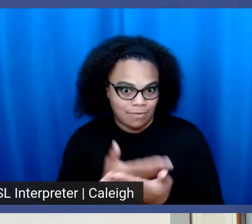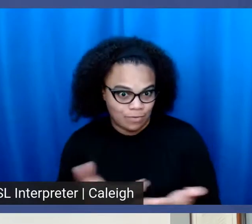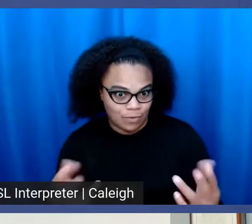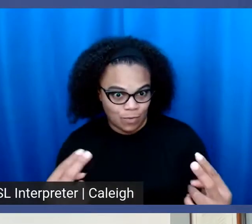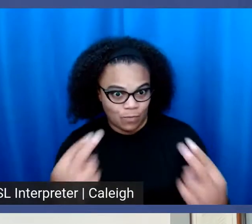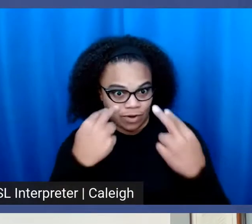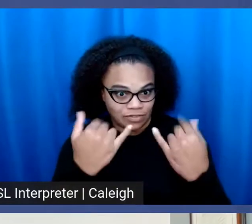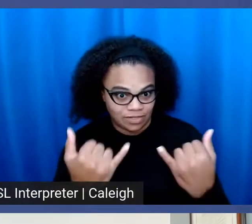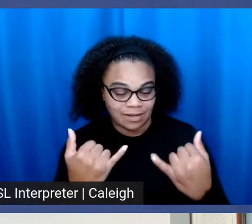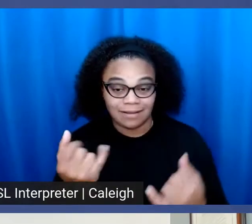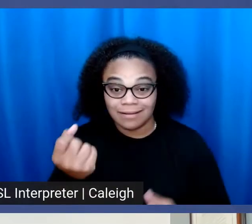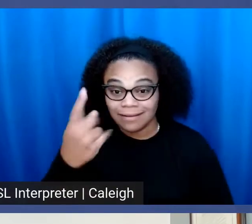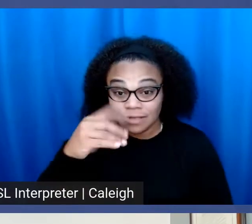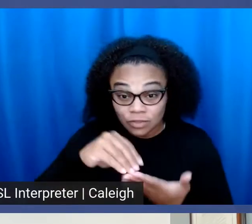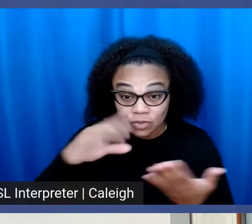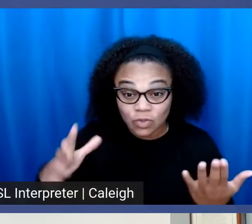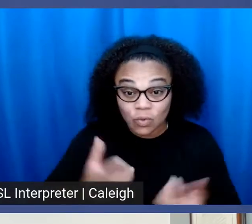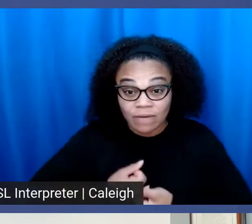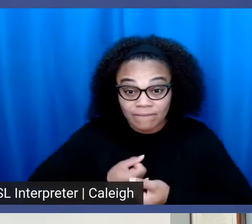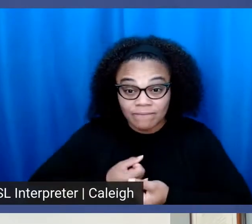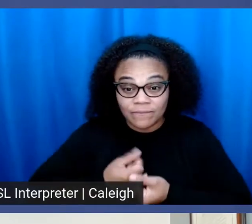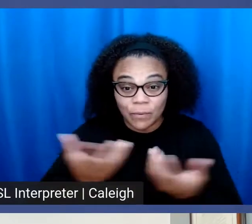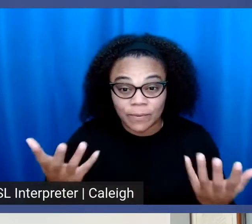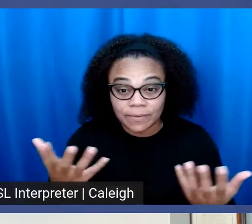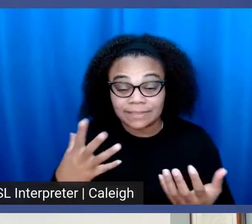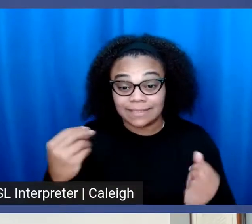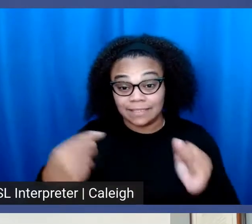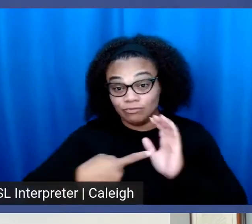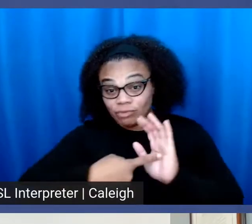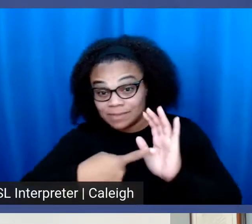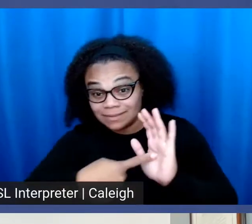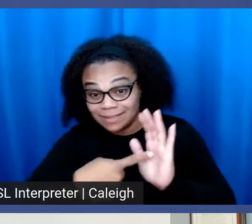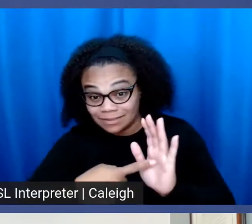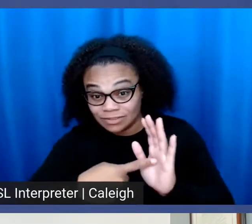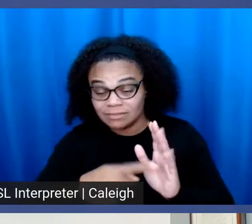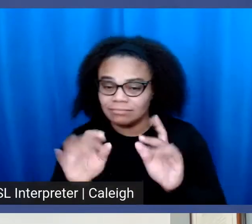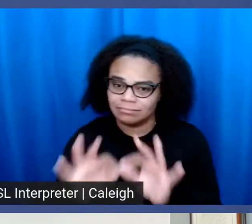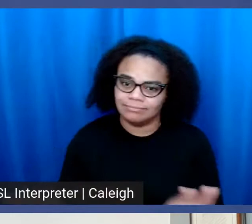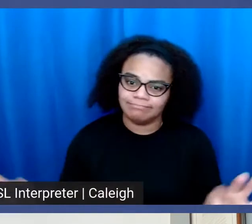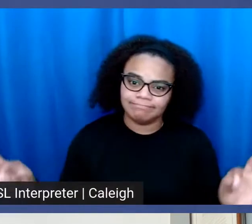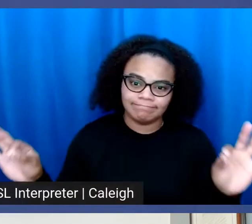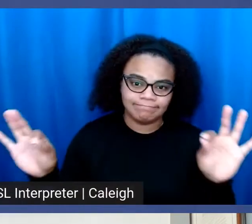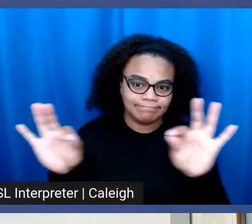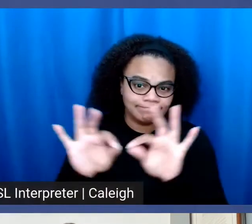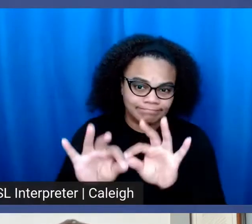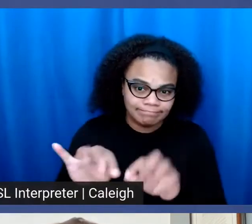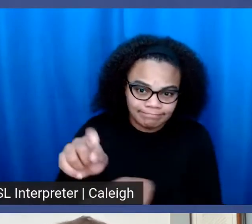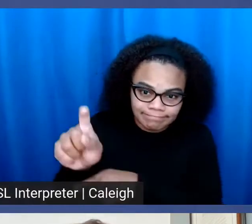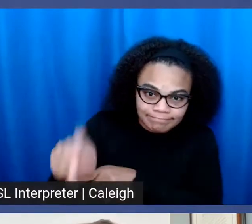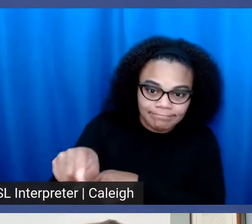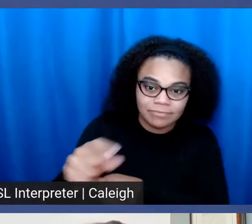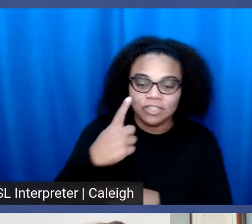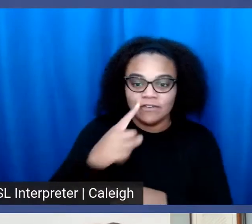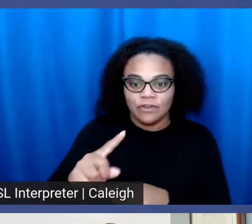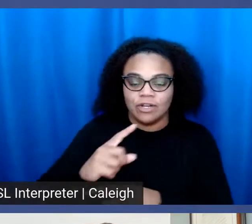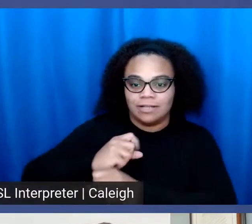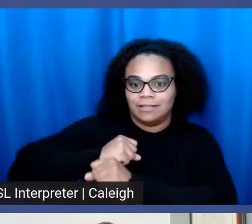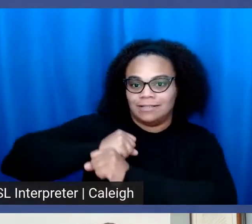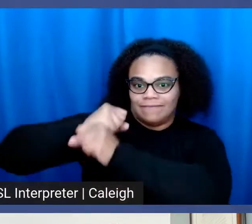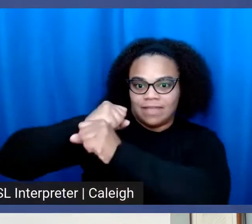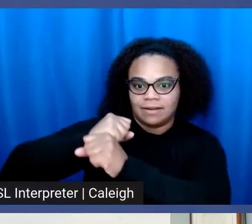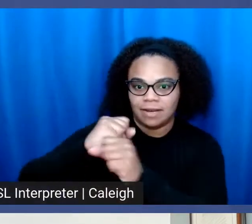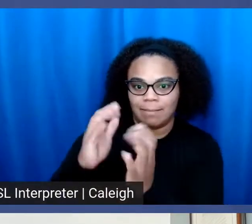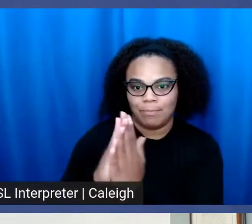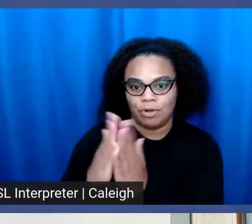that student voice and representation are critical in defending against book challenges. I can talk till I'm blue in the